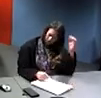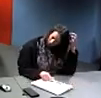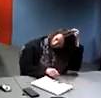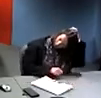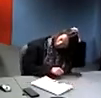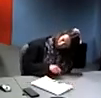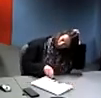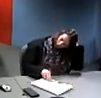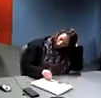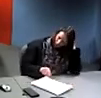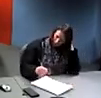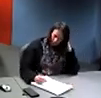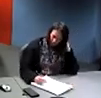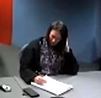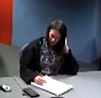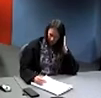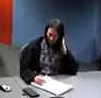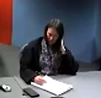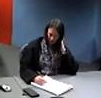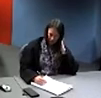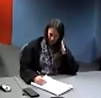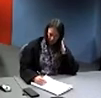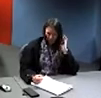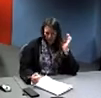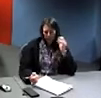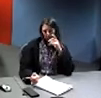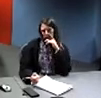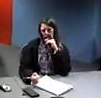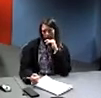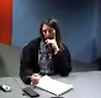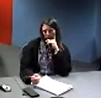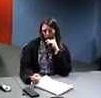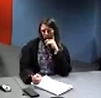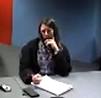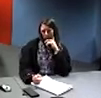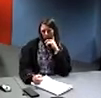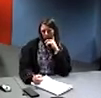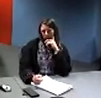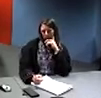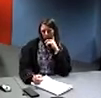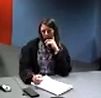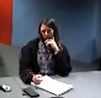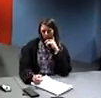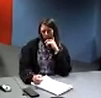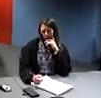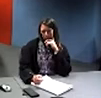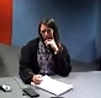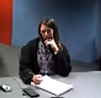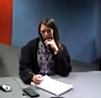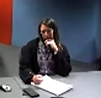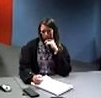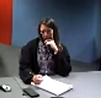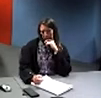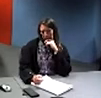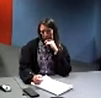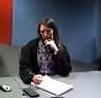decision making for the distribution of services and resources for these kind of people. That was one comment, and the other